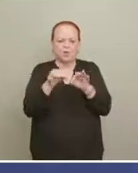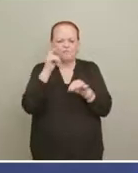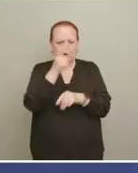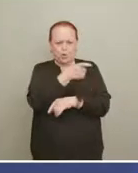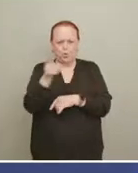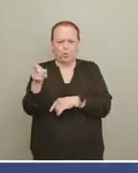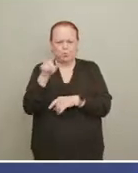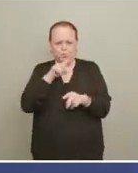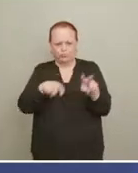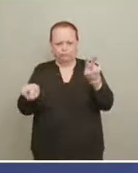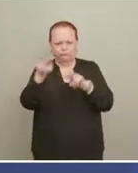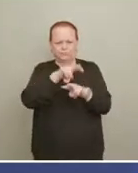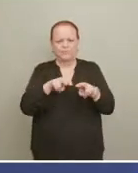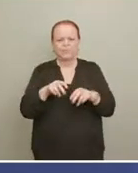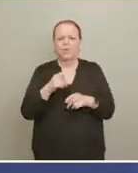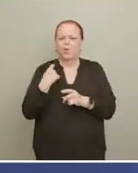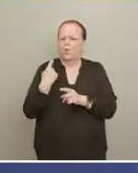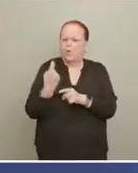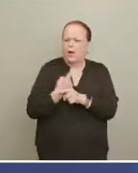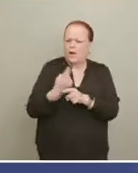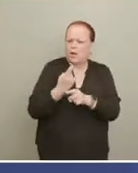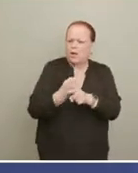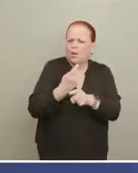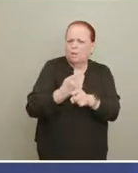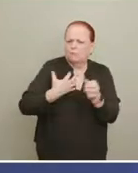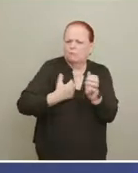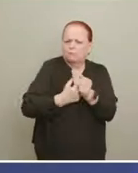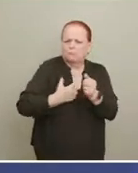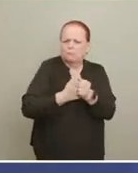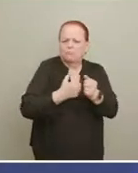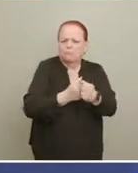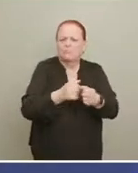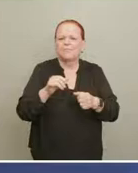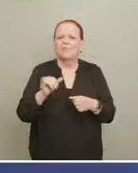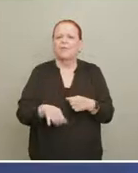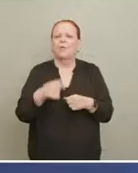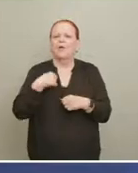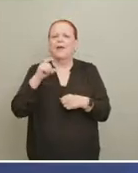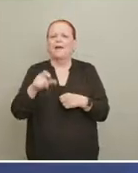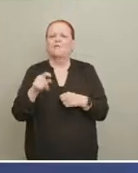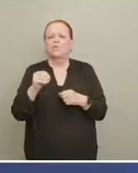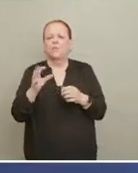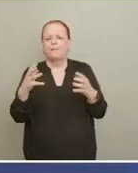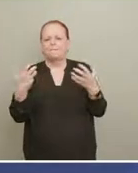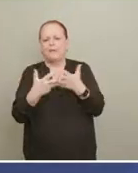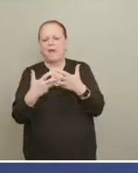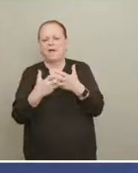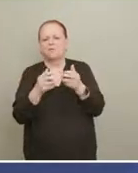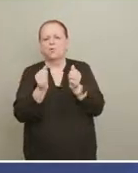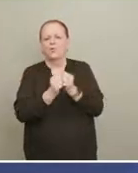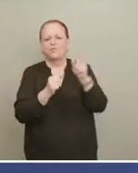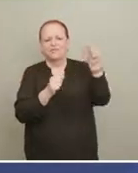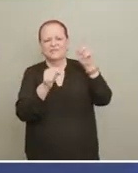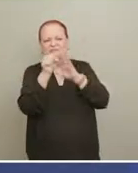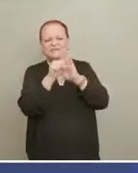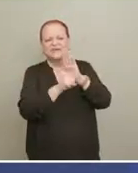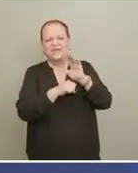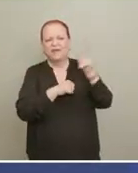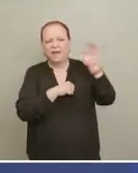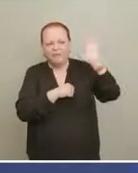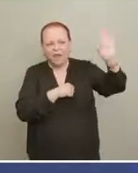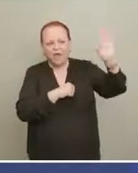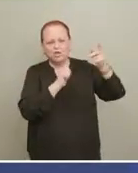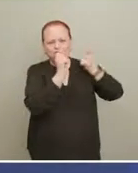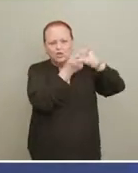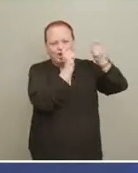basis. And when I say regular here, that we probably would settle with the frequency that would match with the state frequency. So thank you for